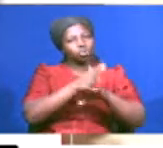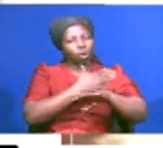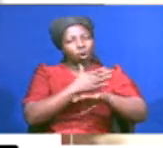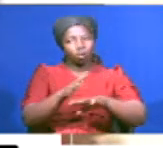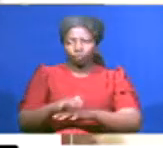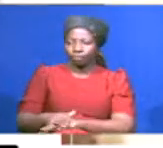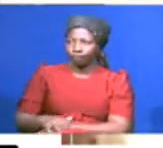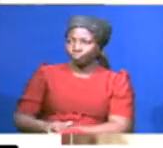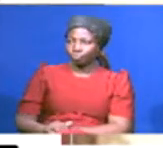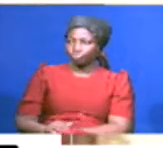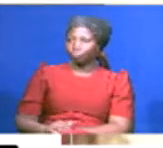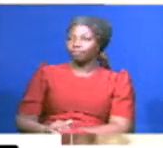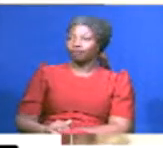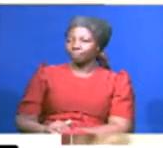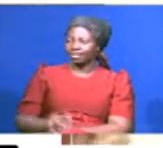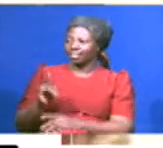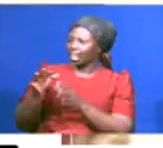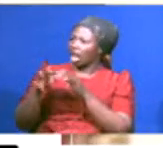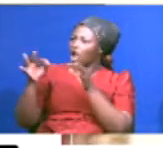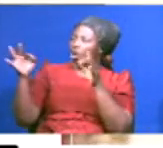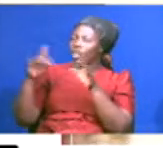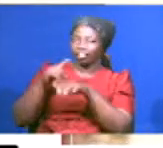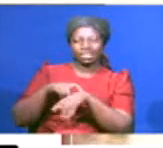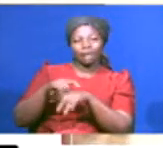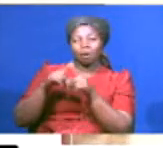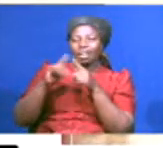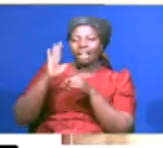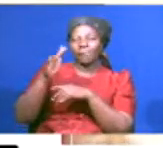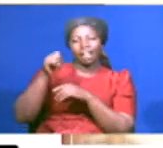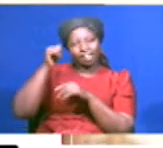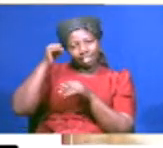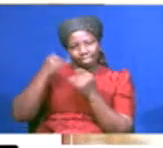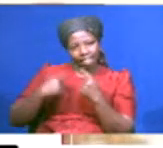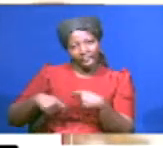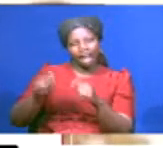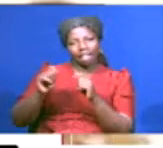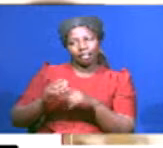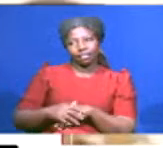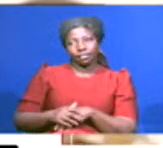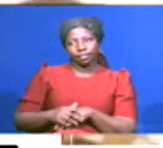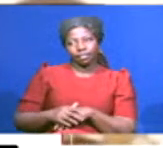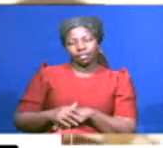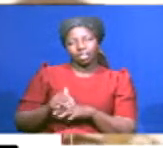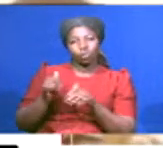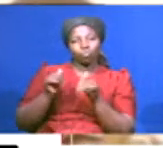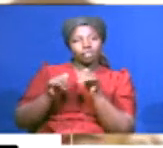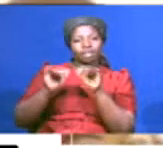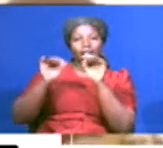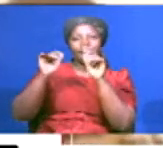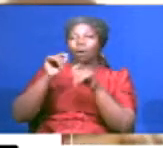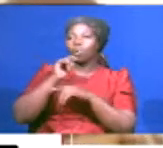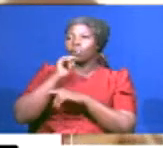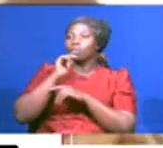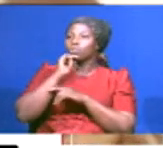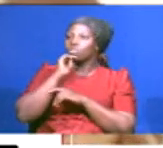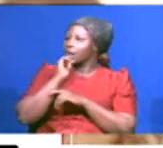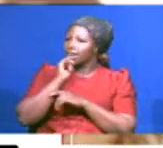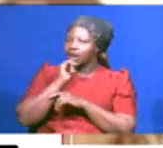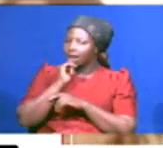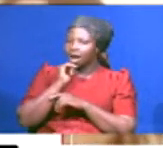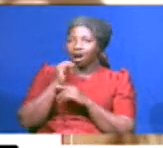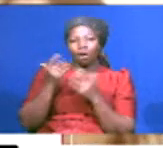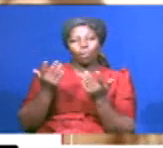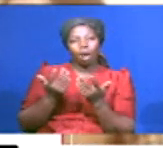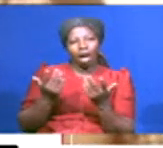It's a long time. It's a long time ago. But I'll try. Lipi La Ajabu, kwenu nyinyi ndugu zangu. Nikipata